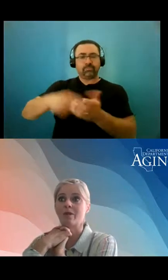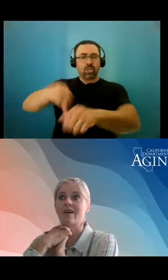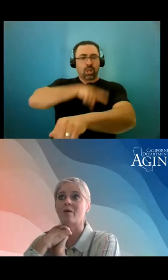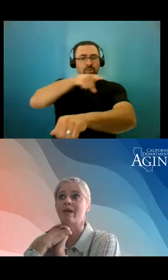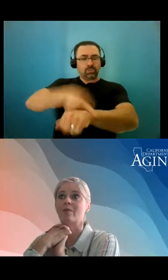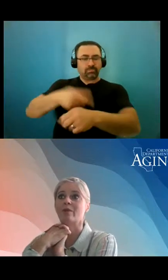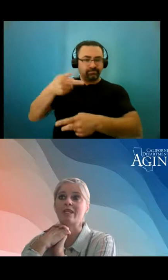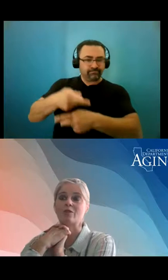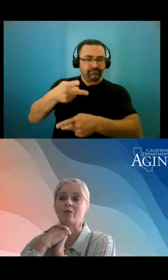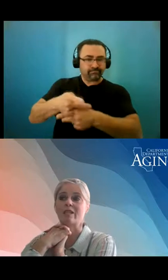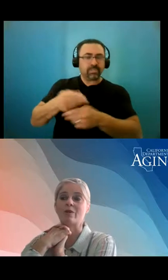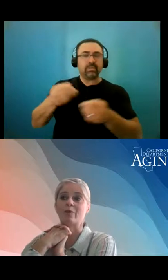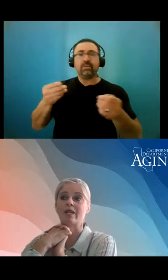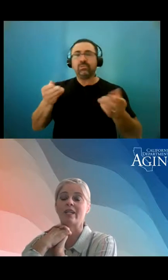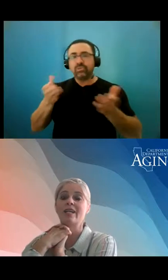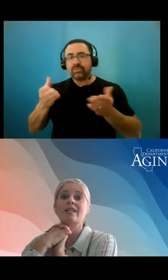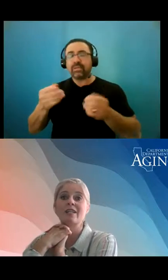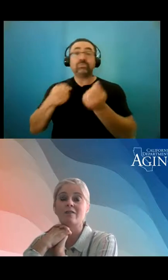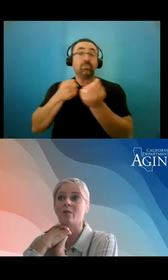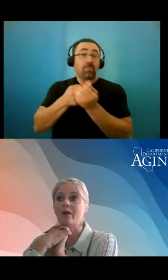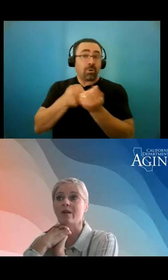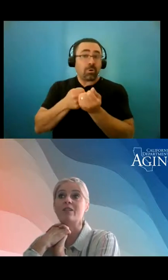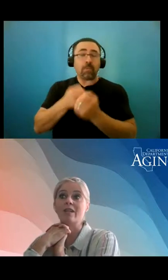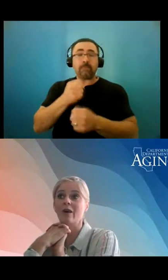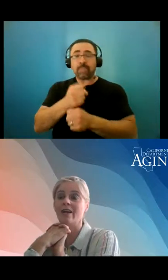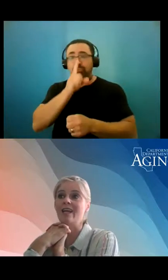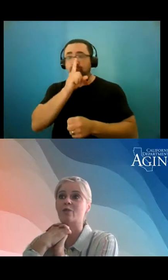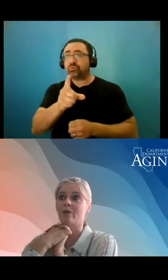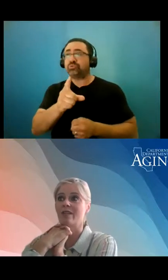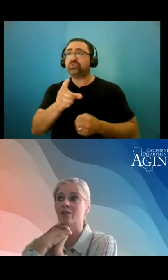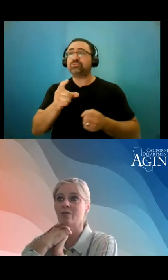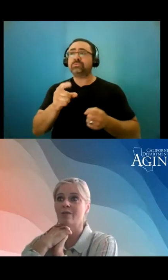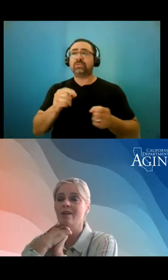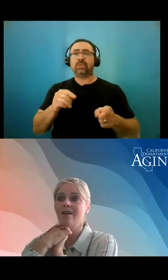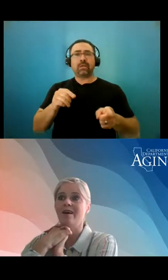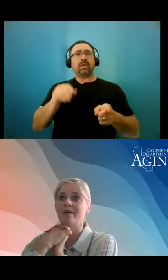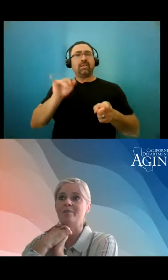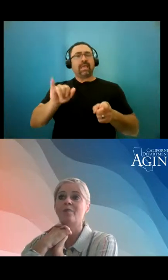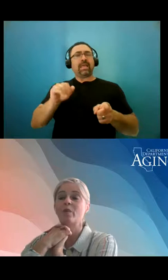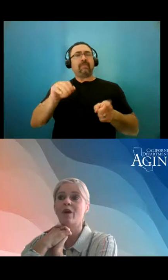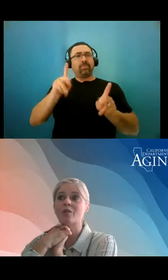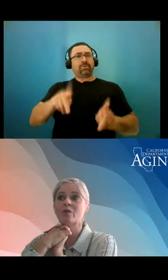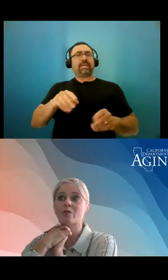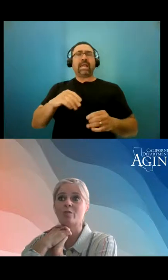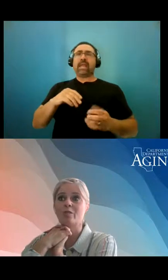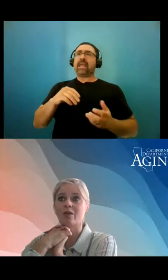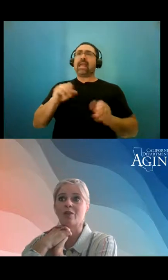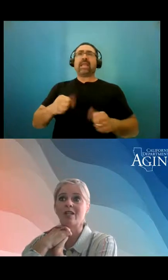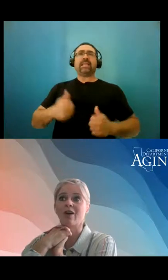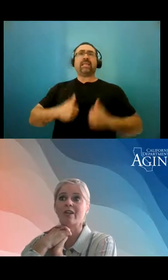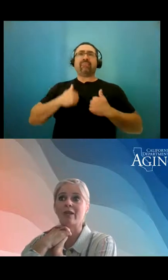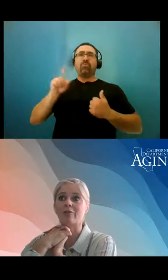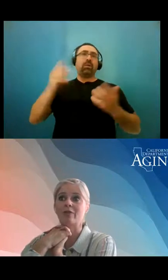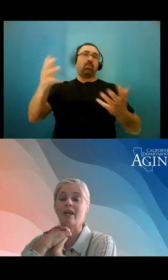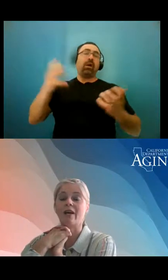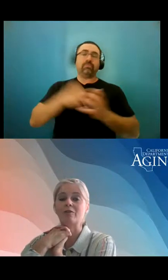supports and really ensuring that people can live where and age where they choose. We also will soon be launching